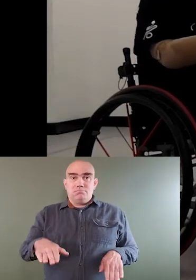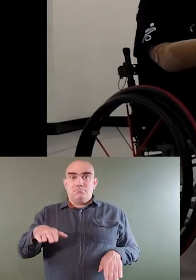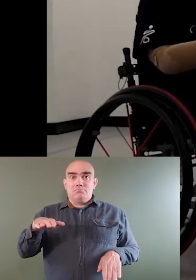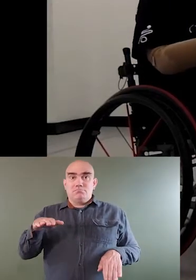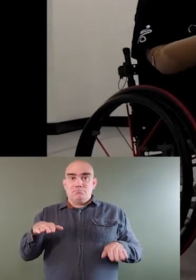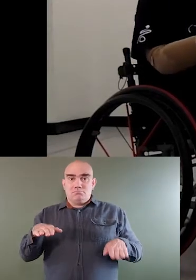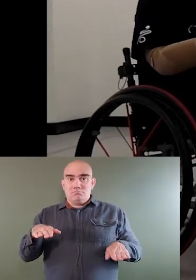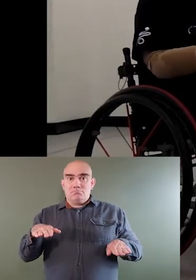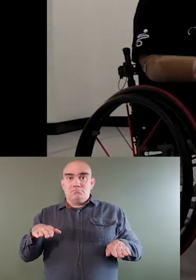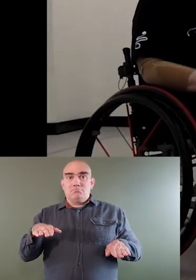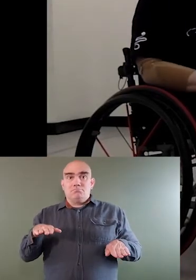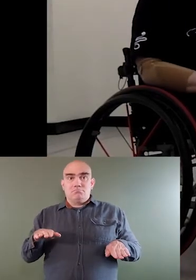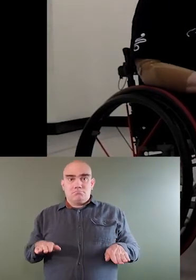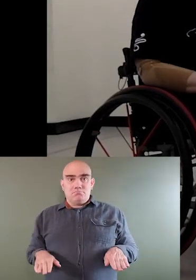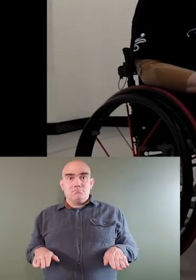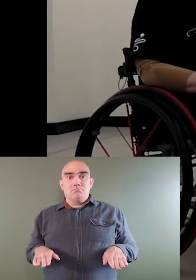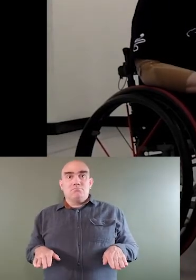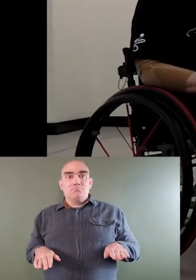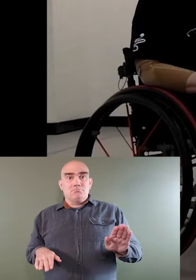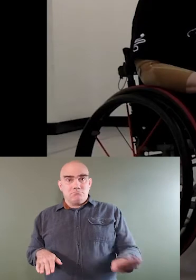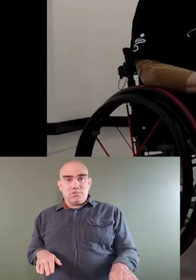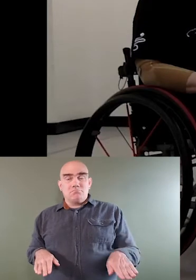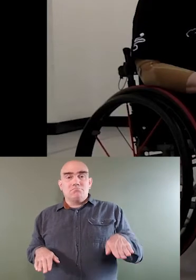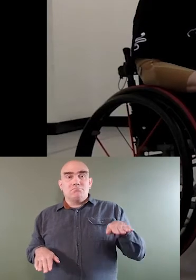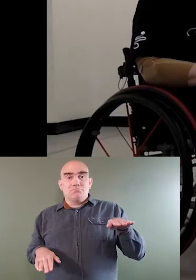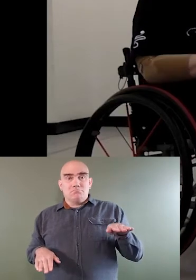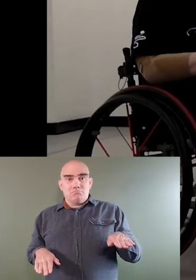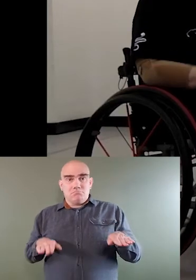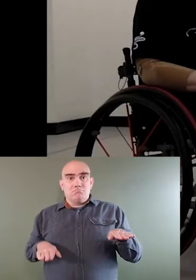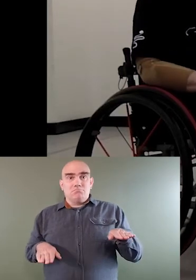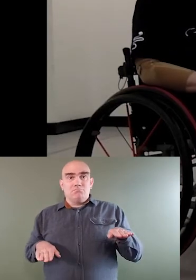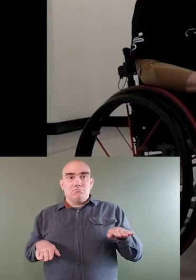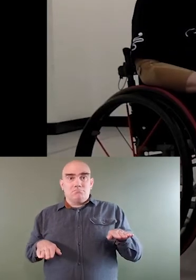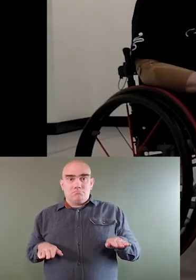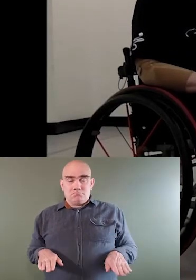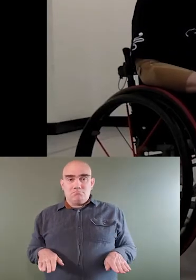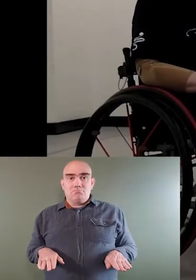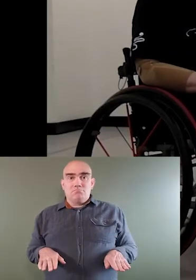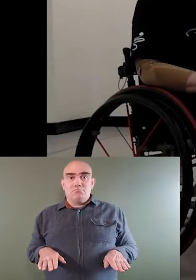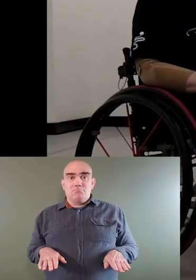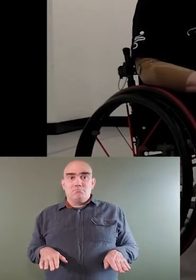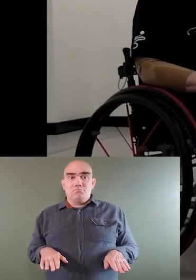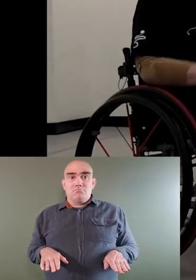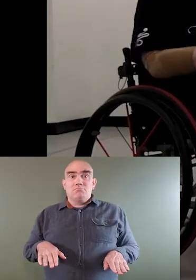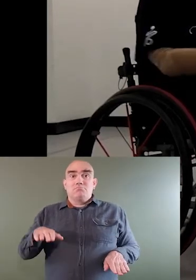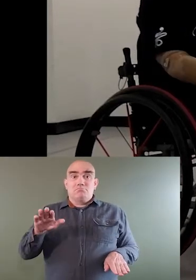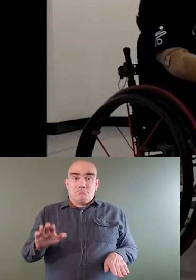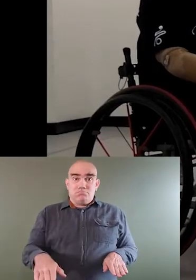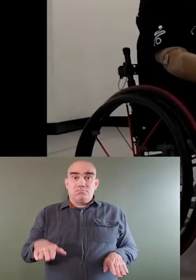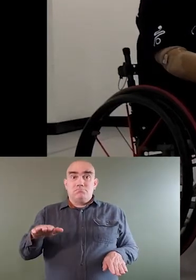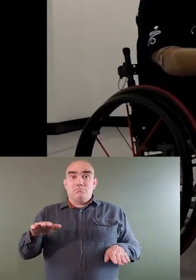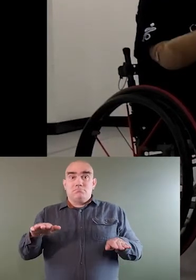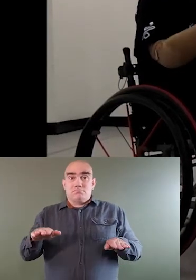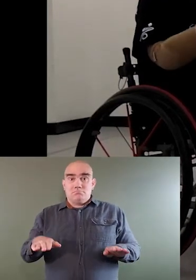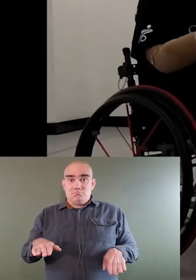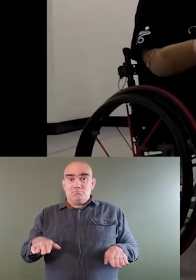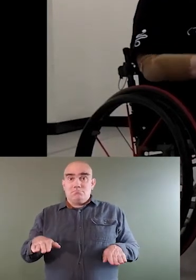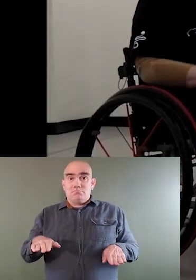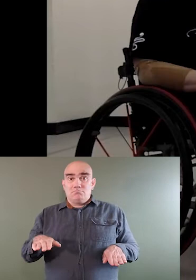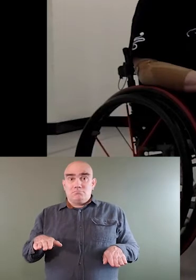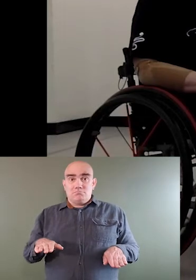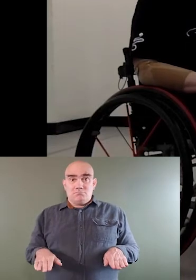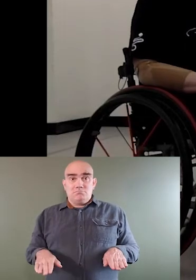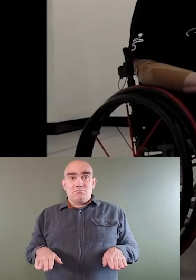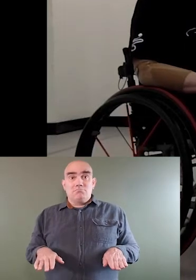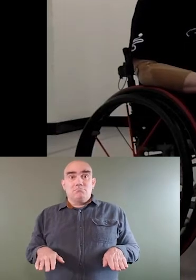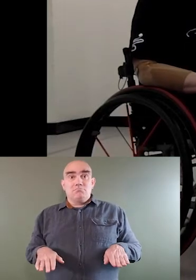8. 1, 2, 3, 4, 5, 6, 7, 8. 1, 2,